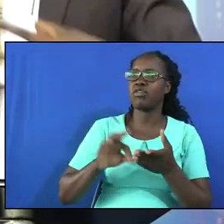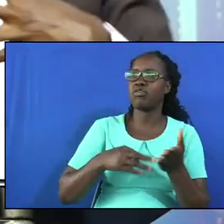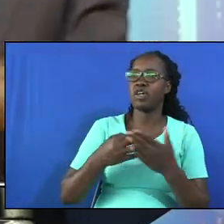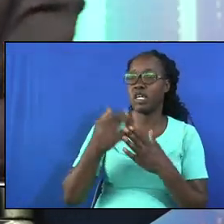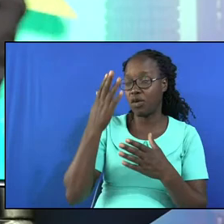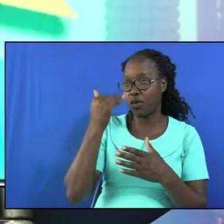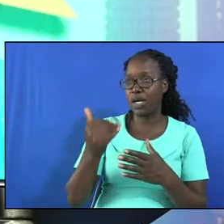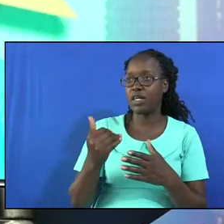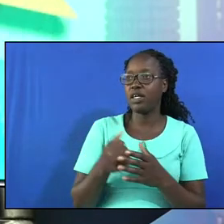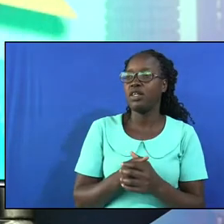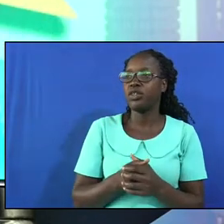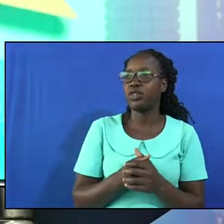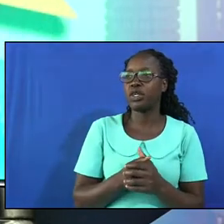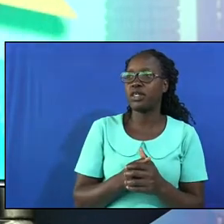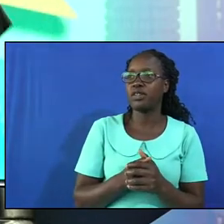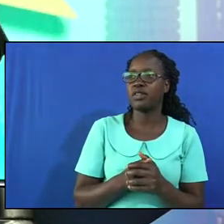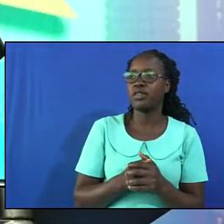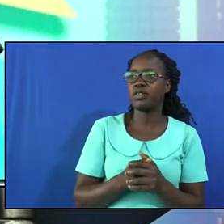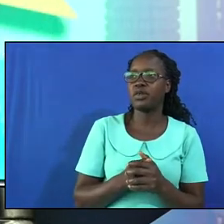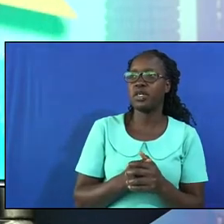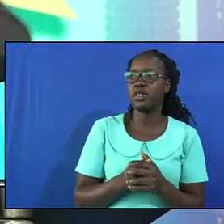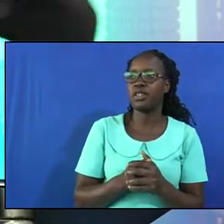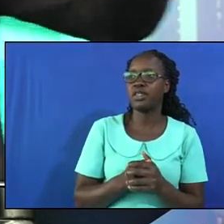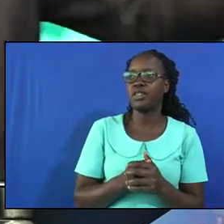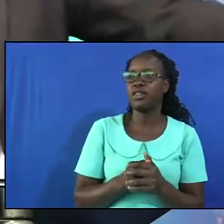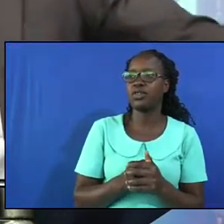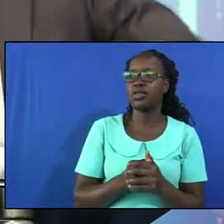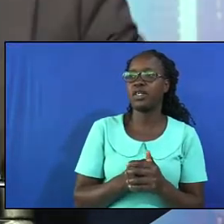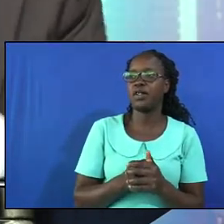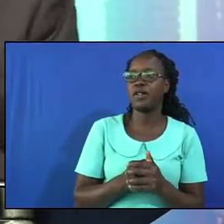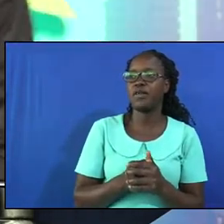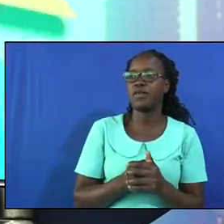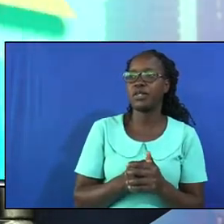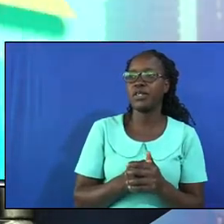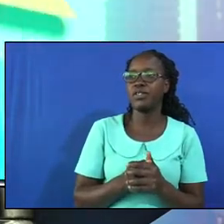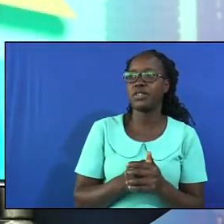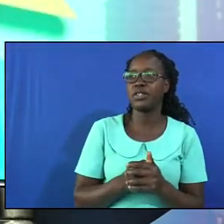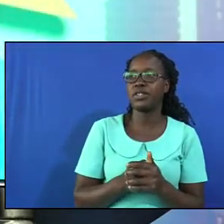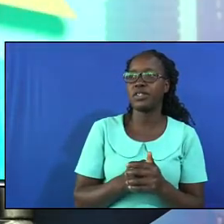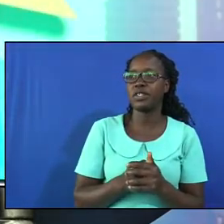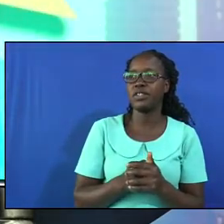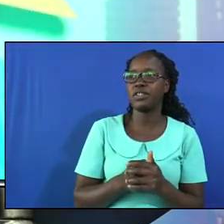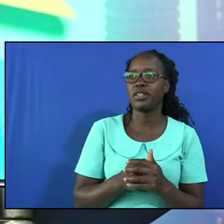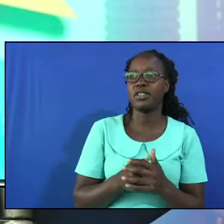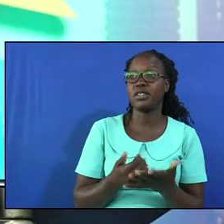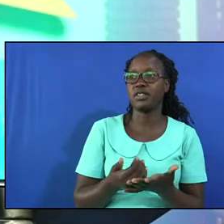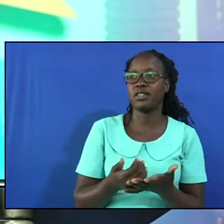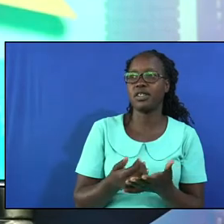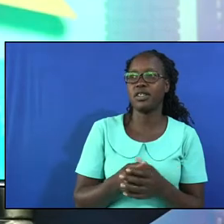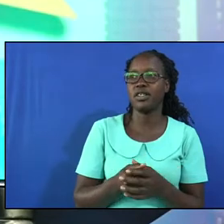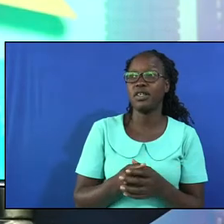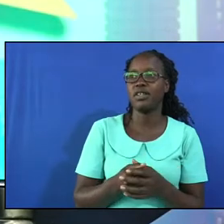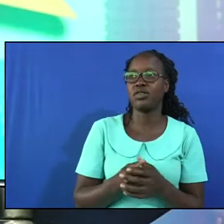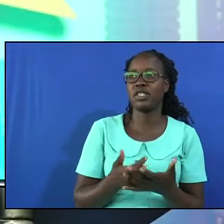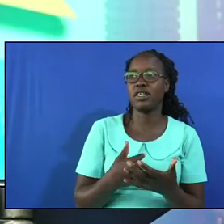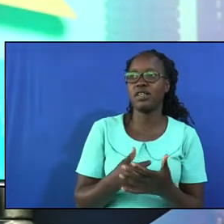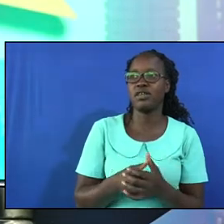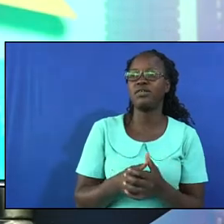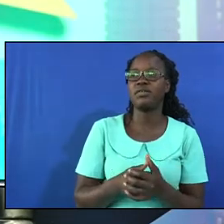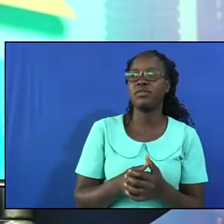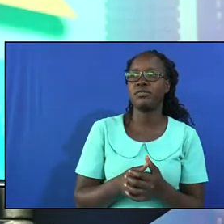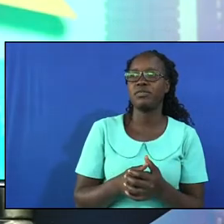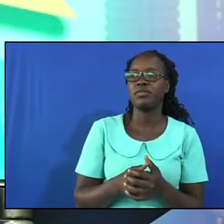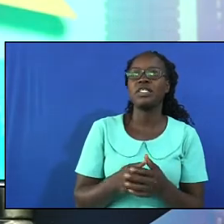when desperation in your singlehood grows, it will affect your work, affect your health, affect your spiritual life,